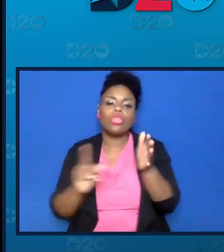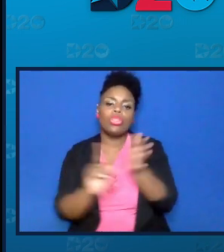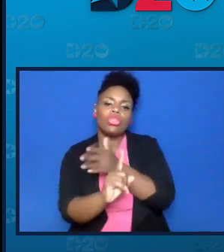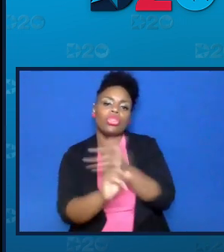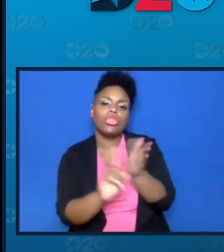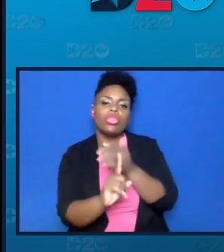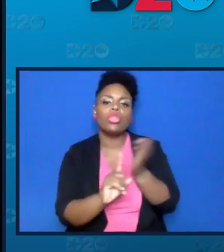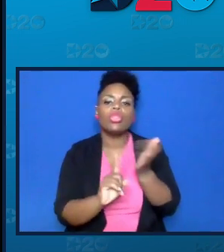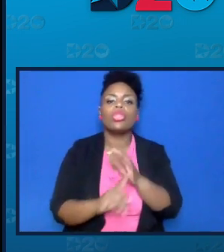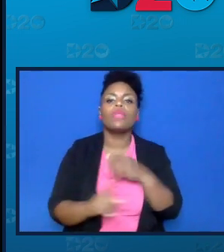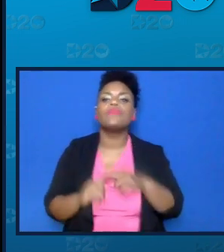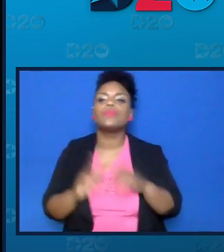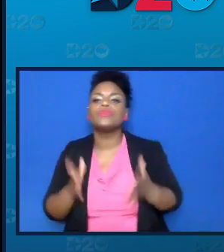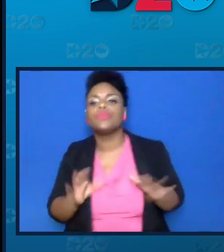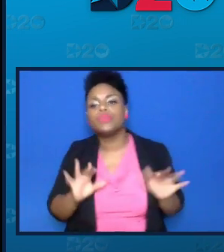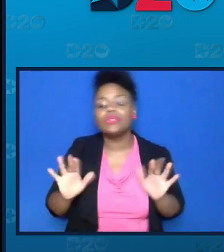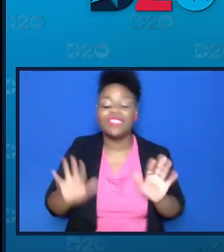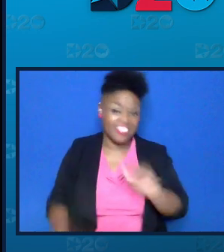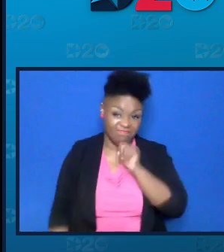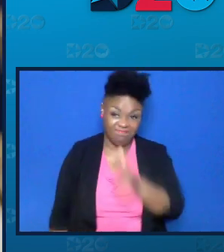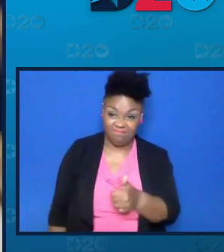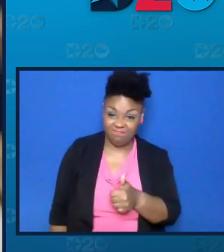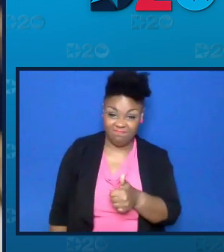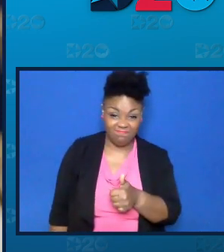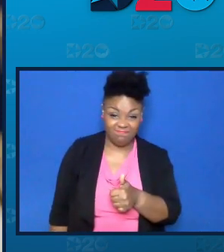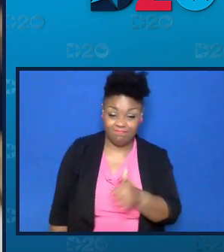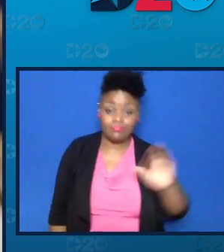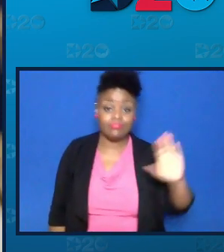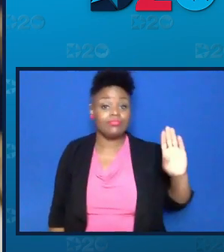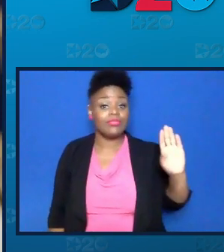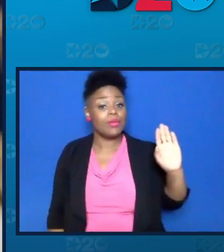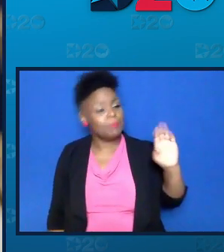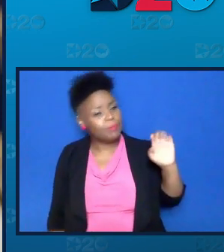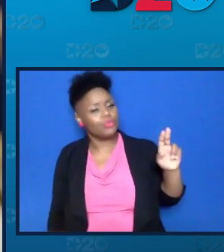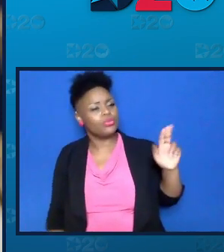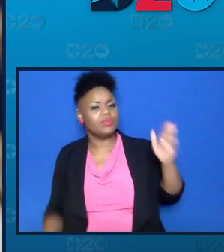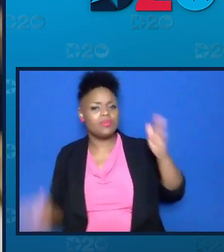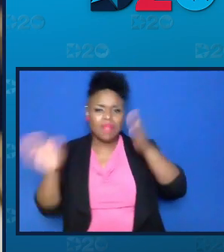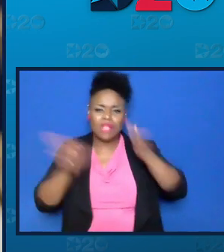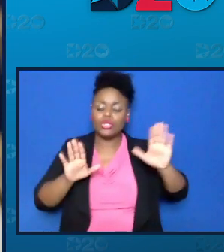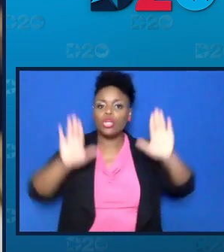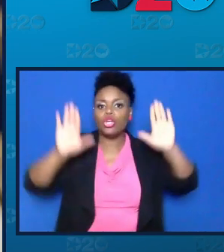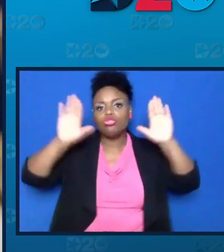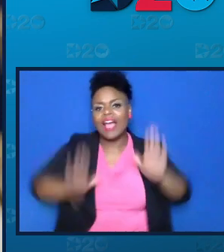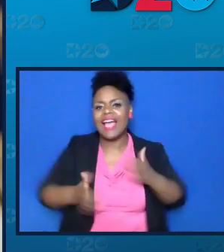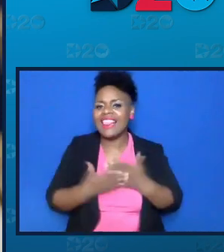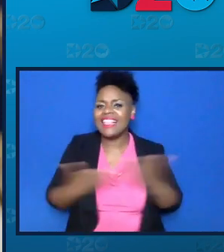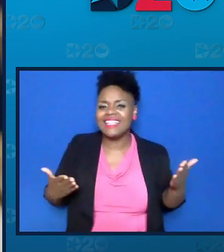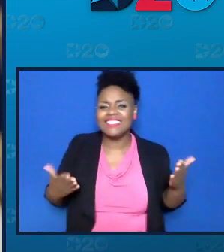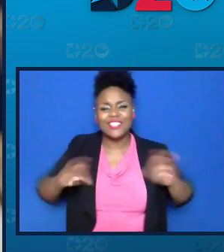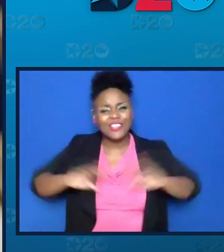going to do fine things. I mean, he had it all. And then he got sick.